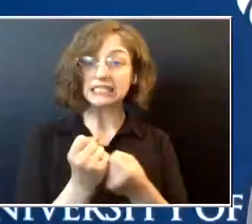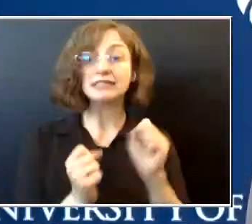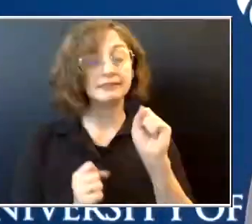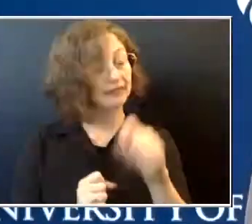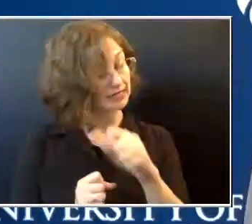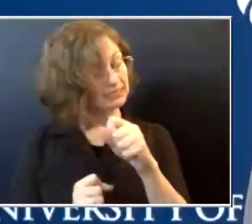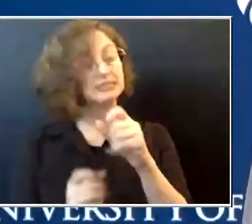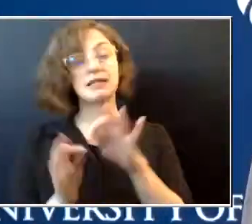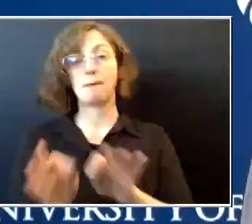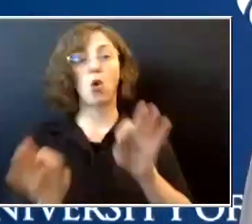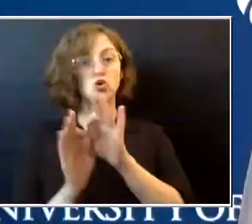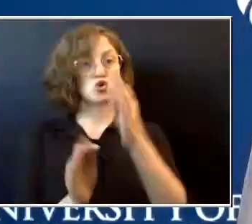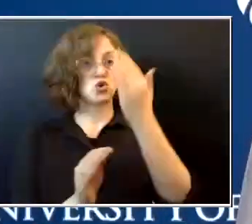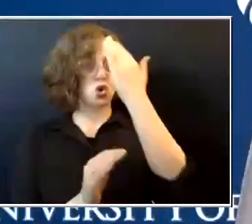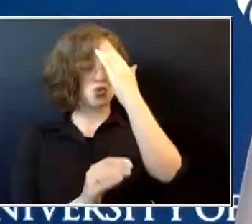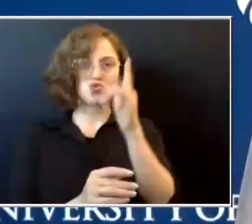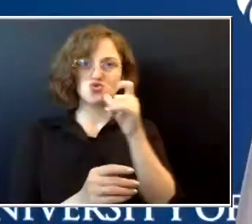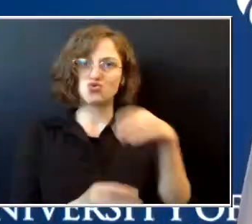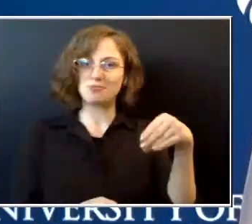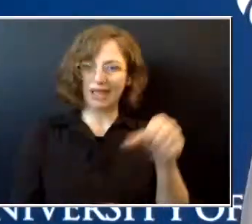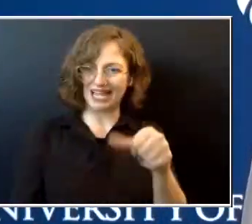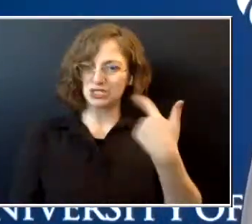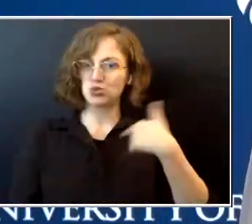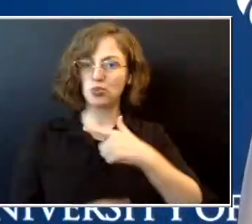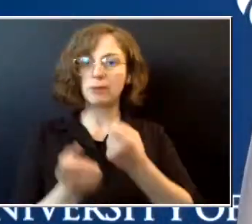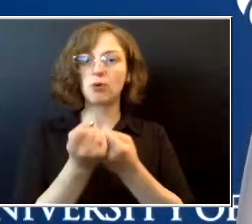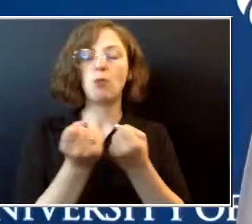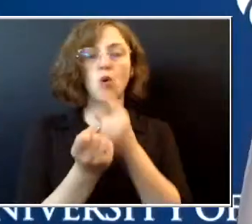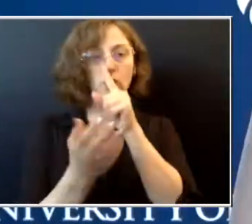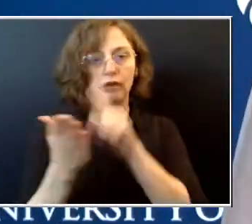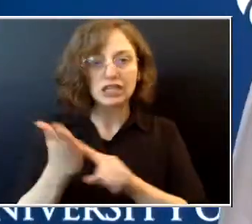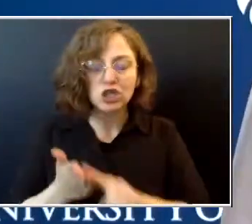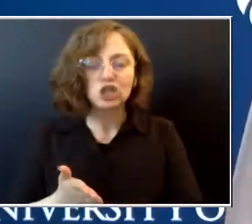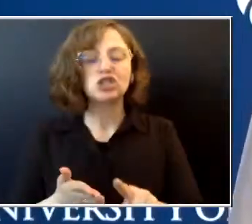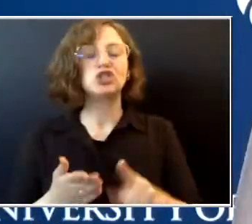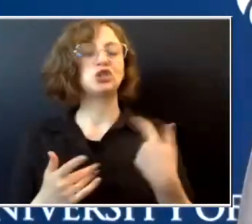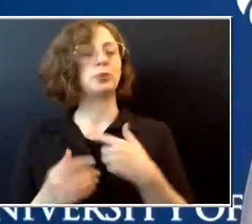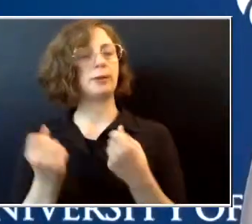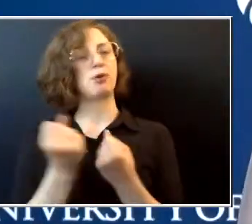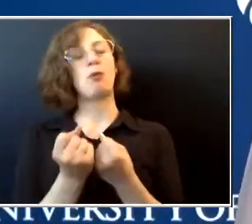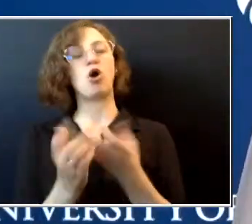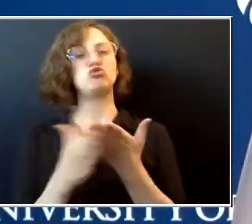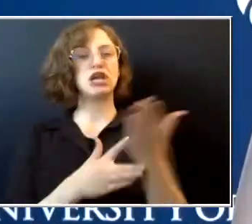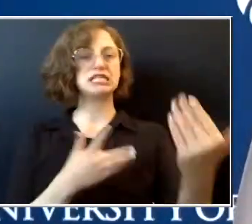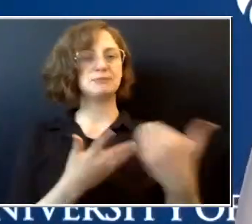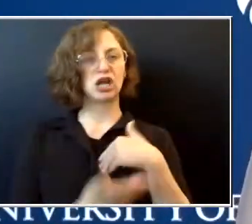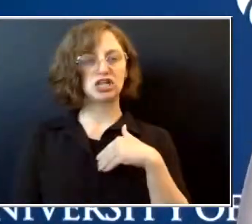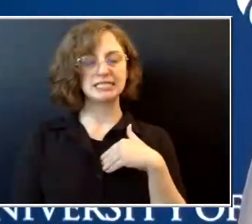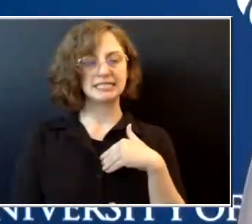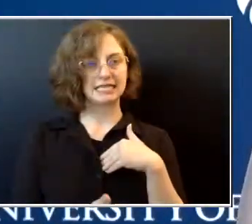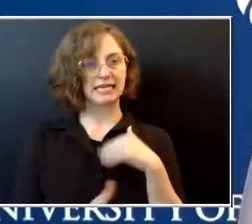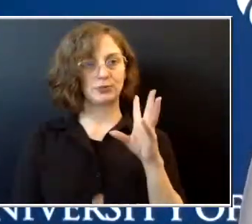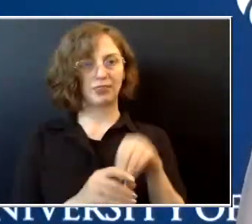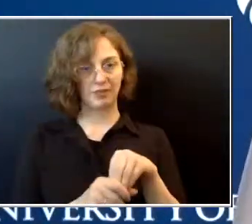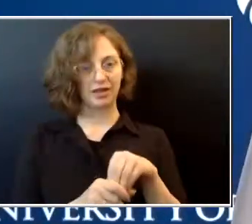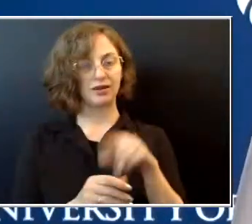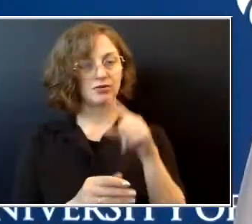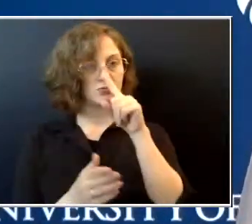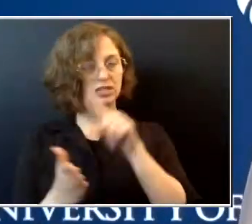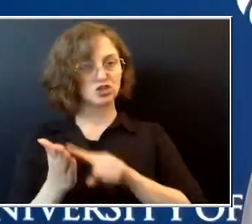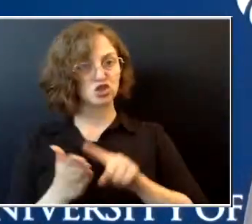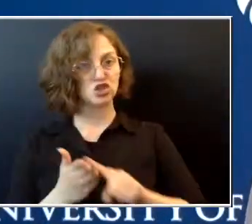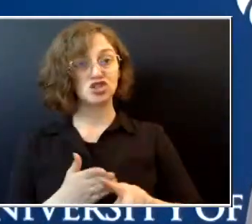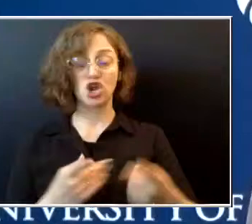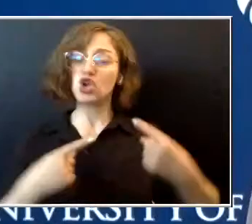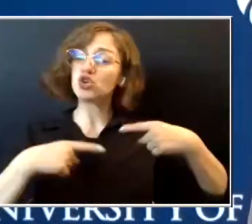do promote research. We promote the transparency within research. And not only during those studies, but even things after studies,